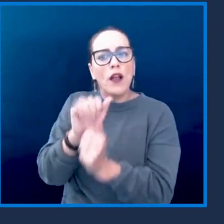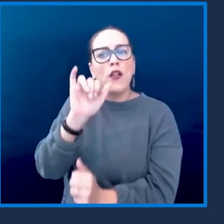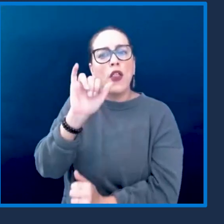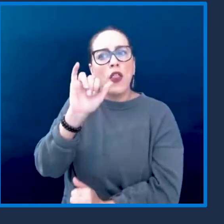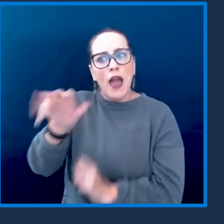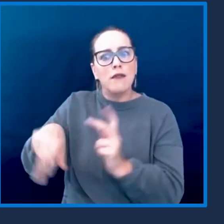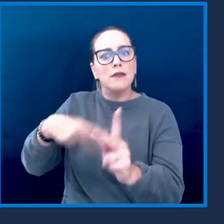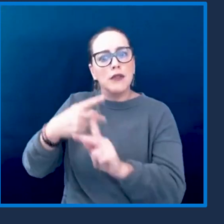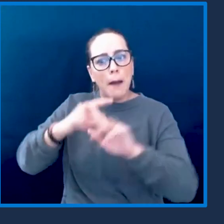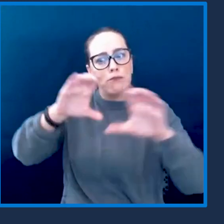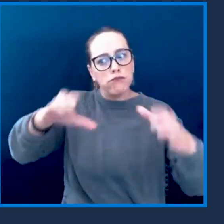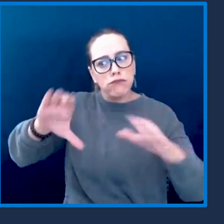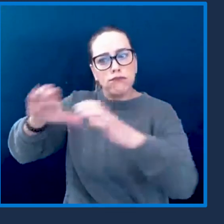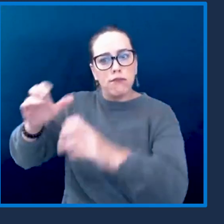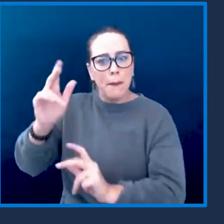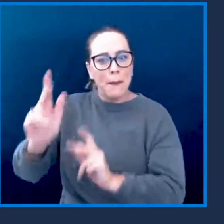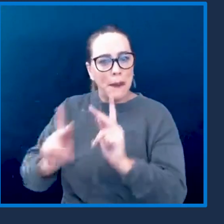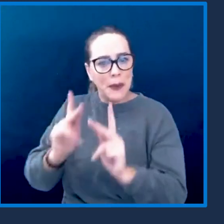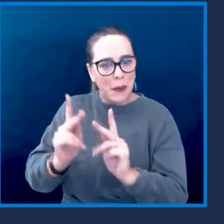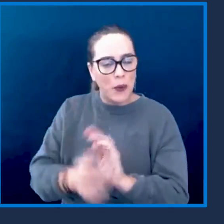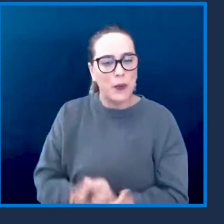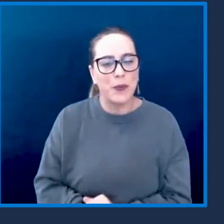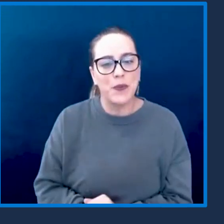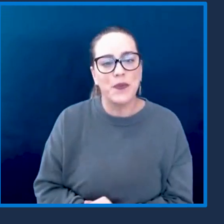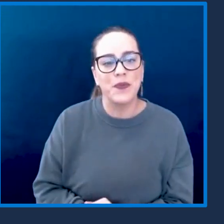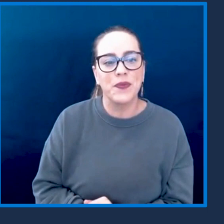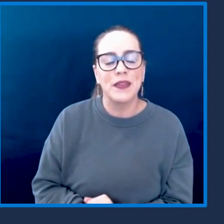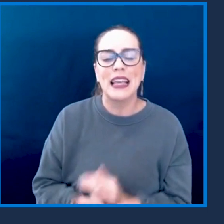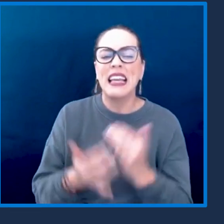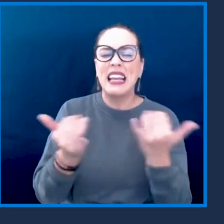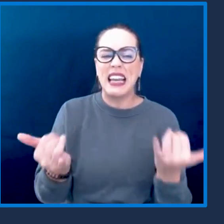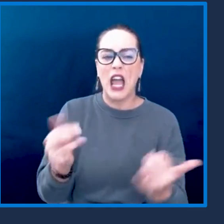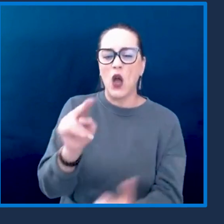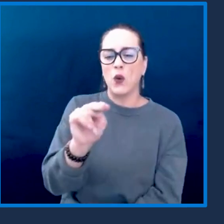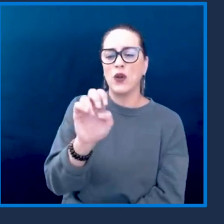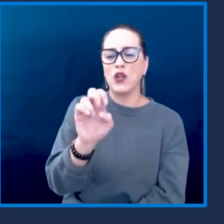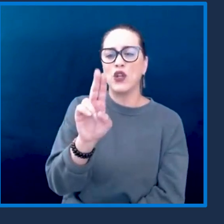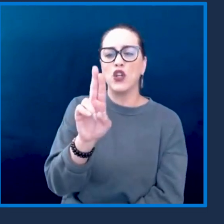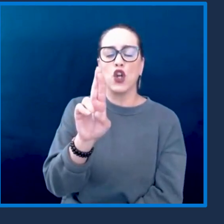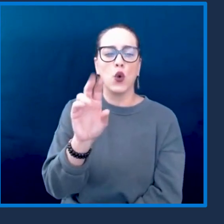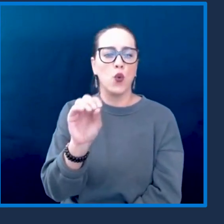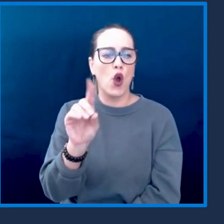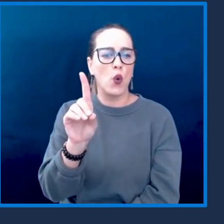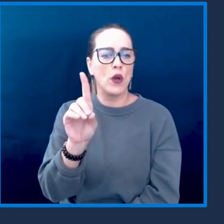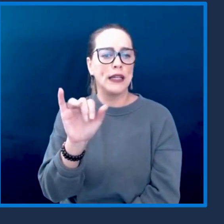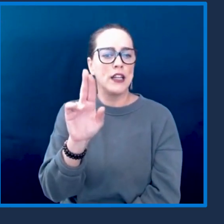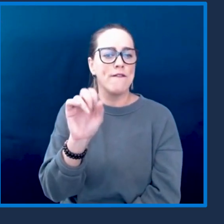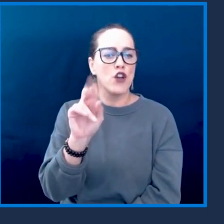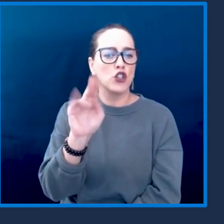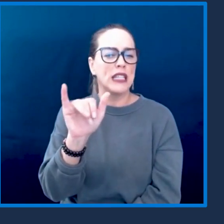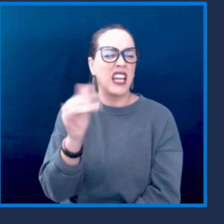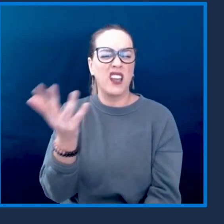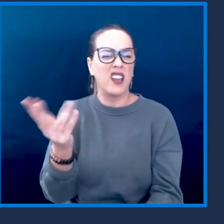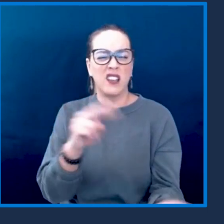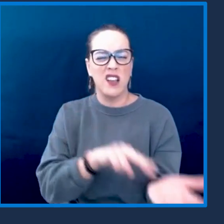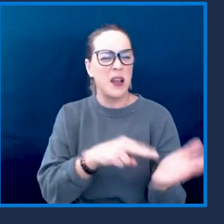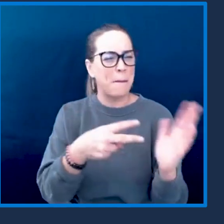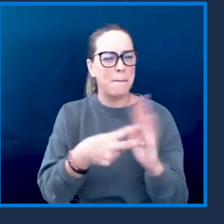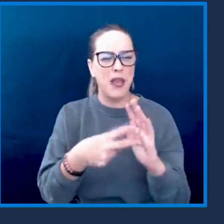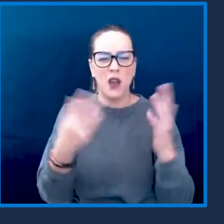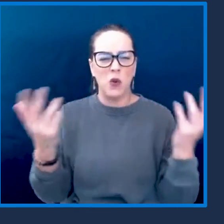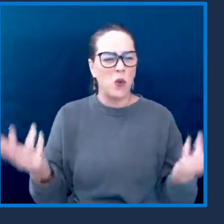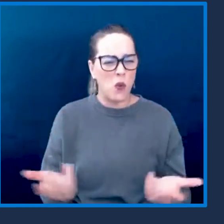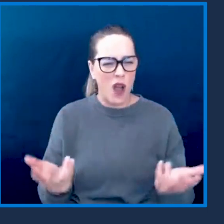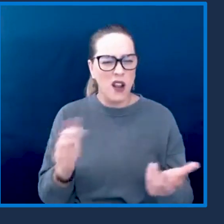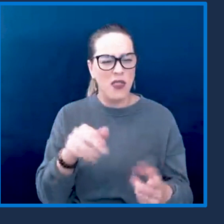population. Just want to briefly touch on what is neurodiversity, the neurodiversity umbrella. The term